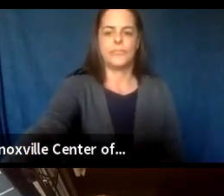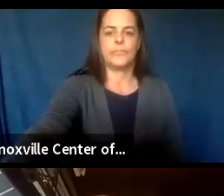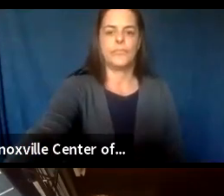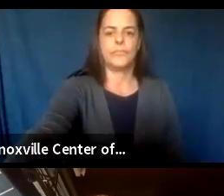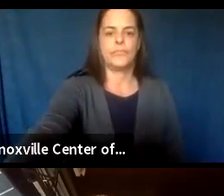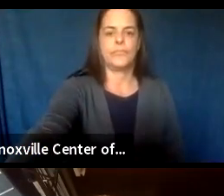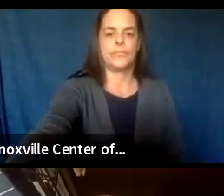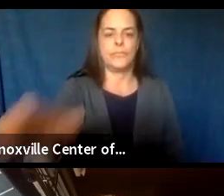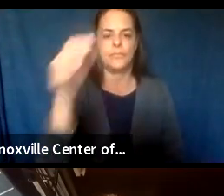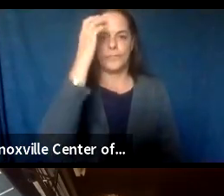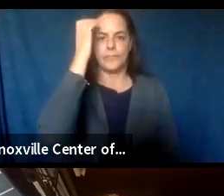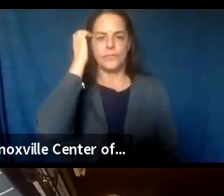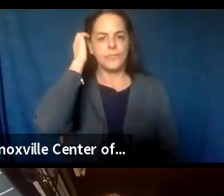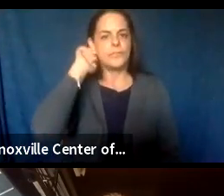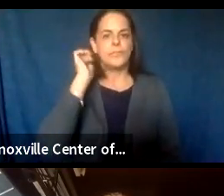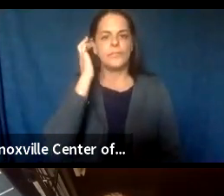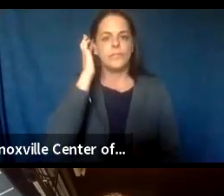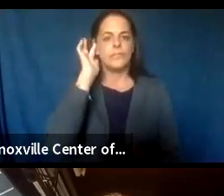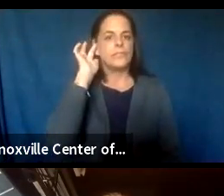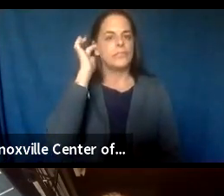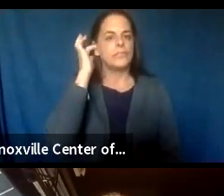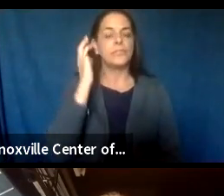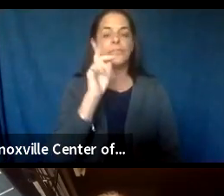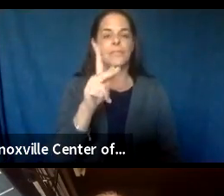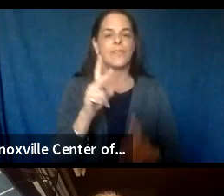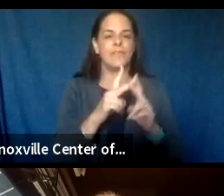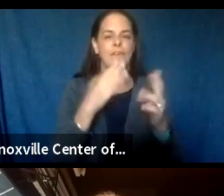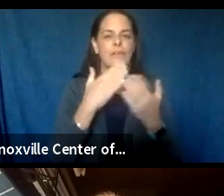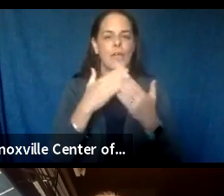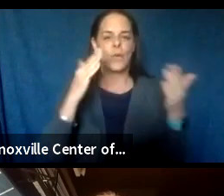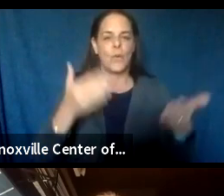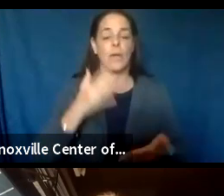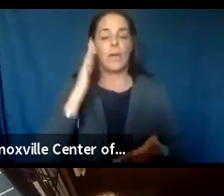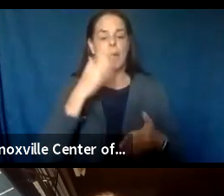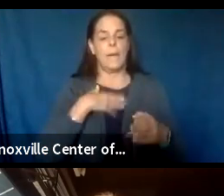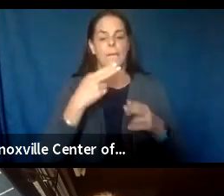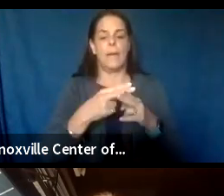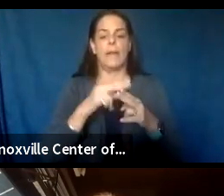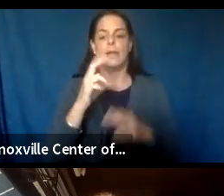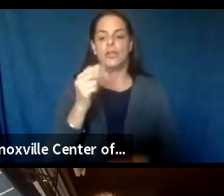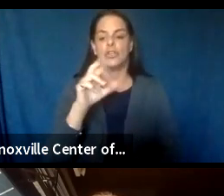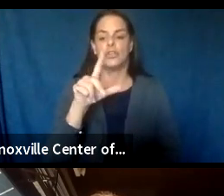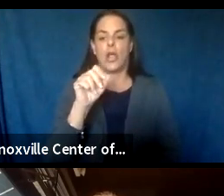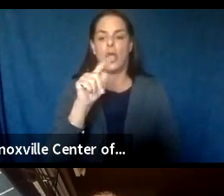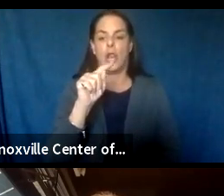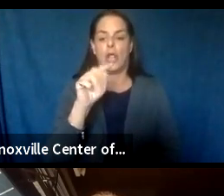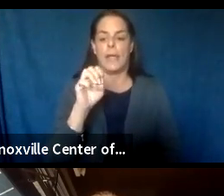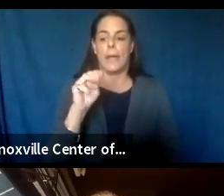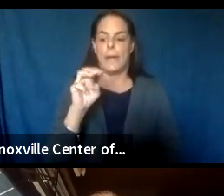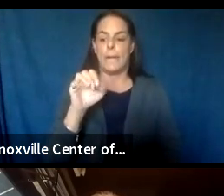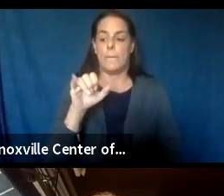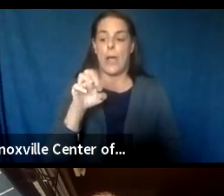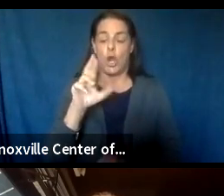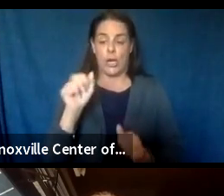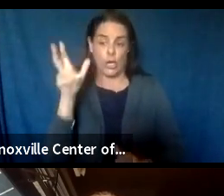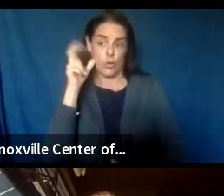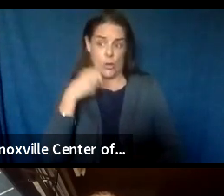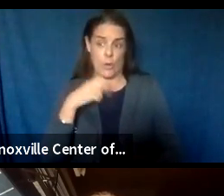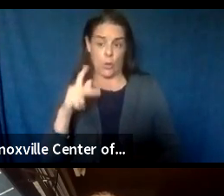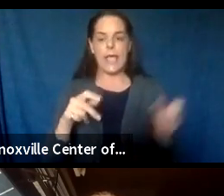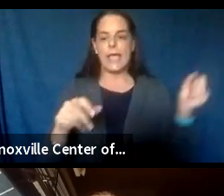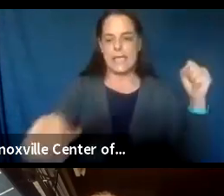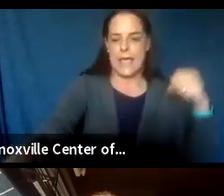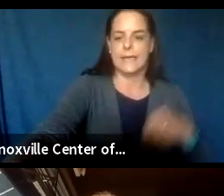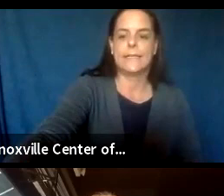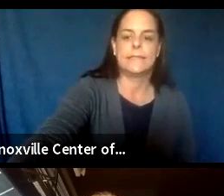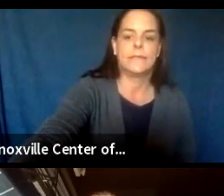Very good. Good like it is. Very good. Welcome. Hello, my name is Charlotte Meyer. Can y'all hear me all right? We certainly can. Okay. All